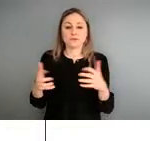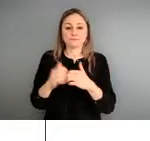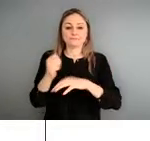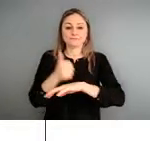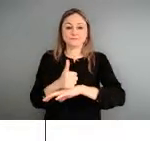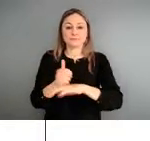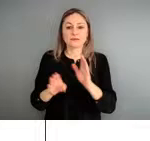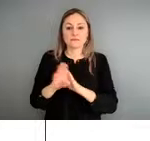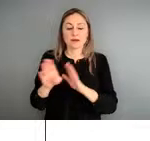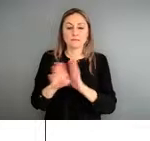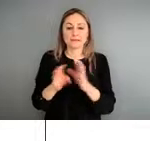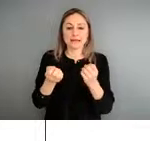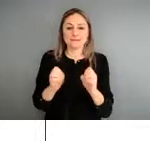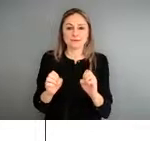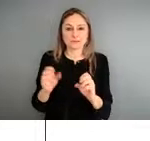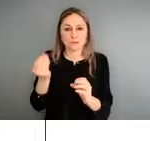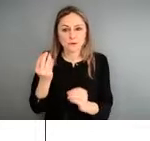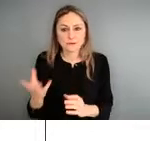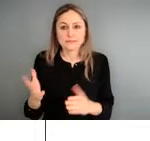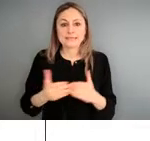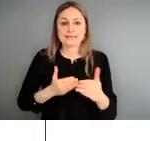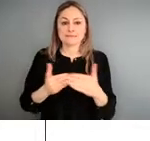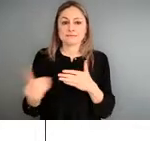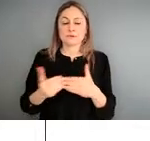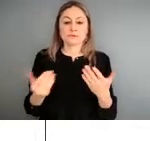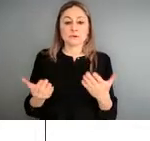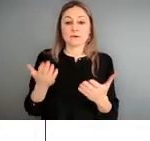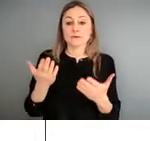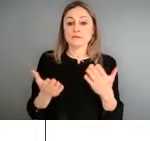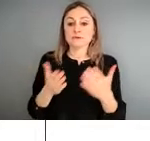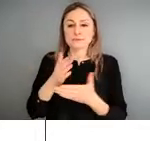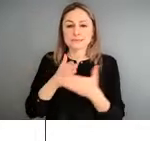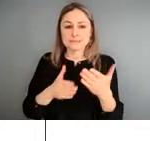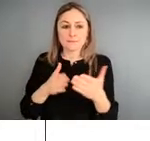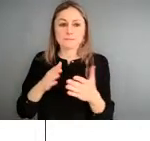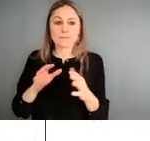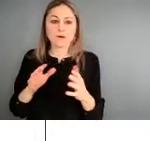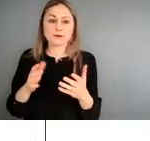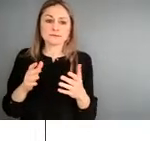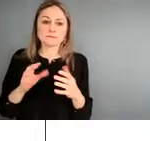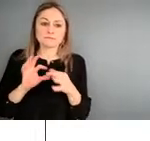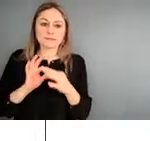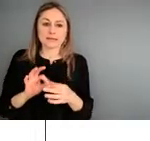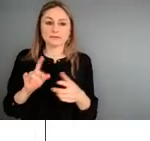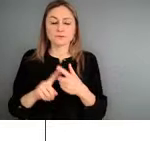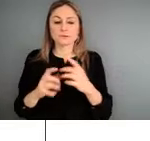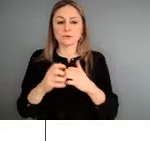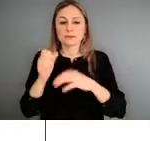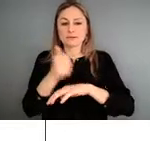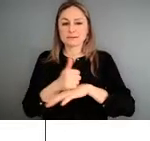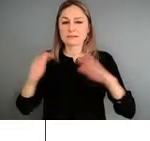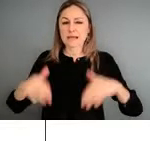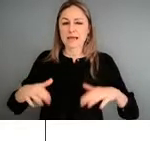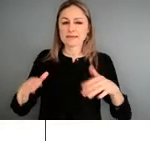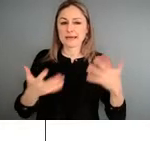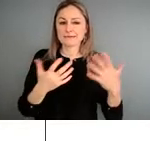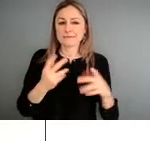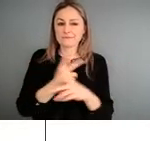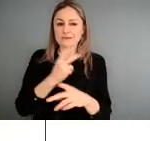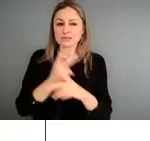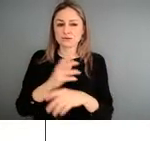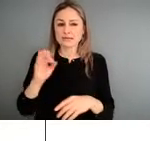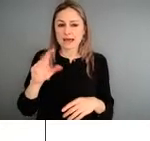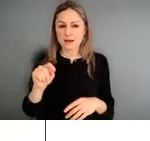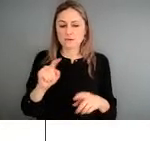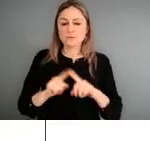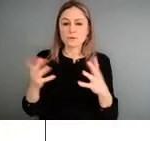want to note that even though, there may be pieces around implementation that isn't quite figured out yet, we still want to hear from